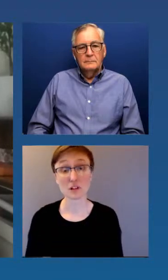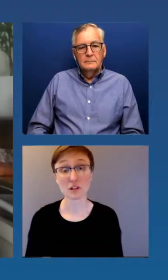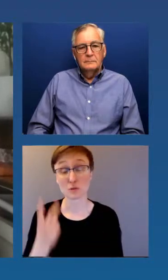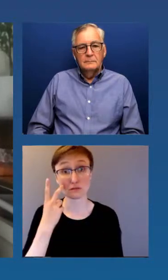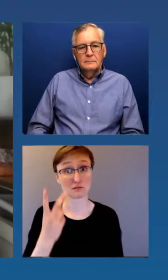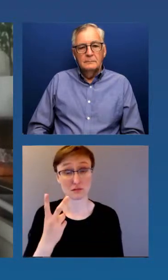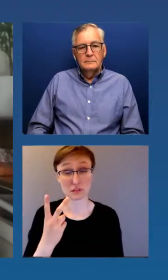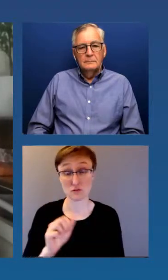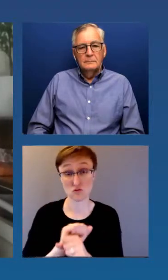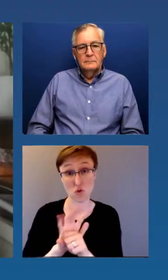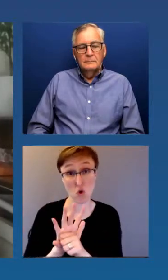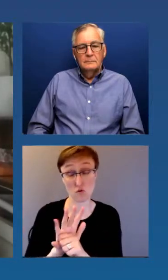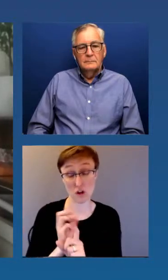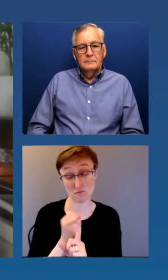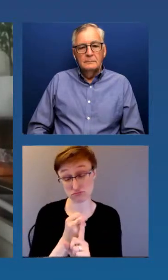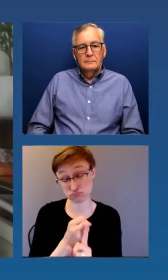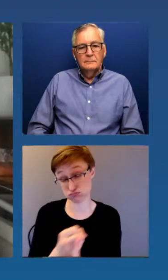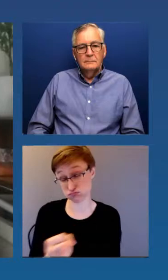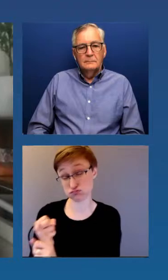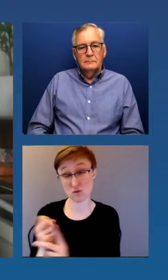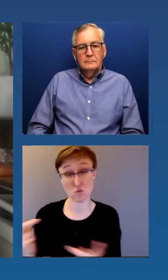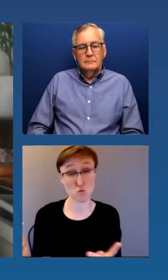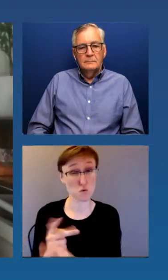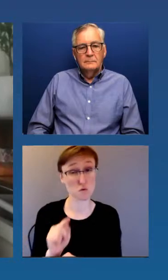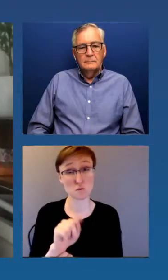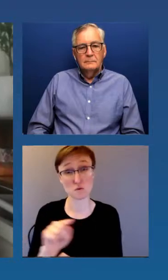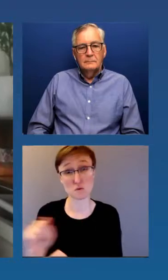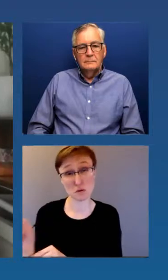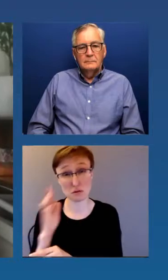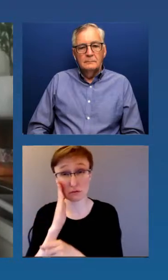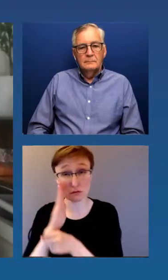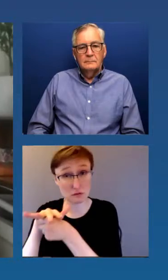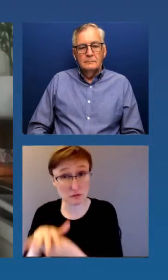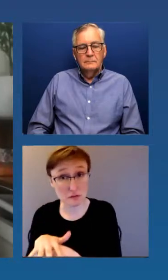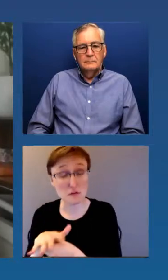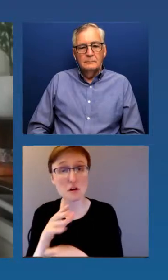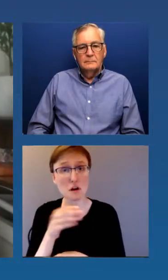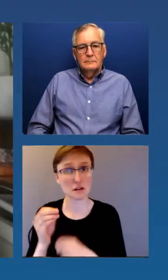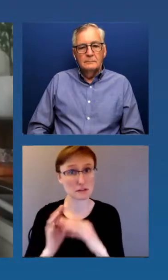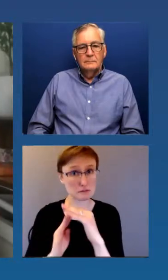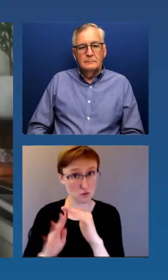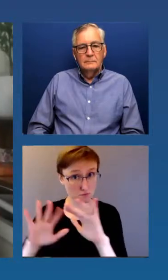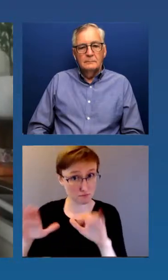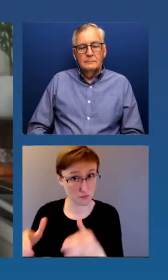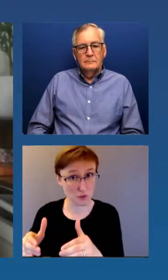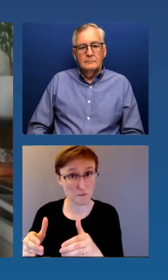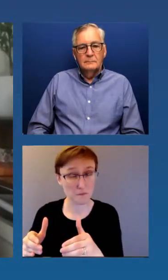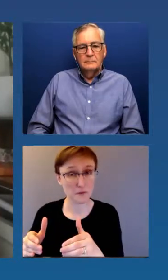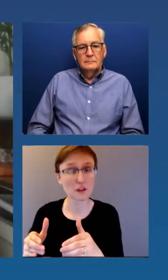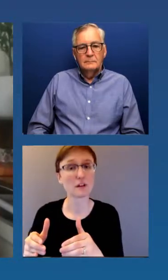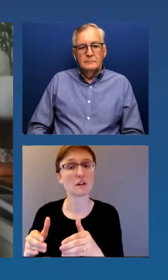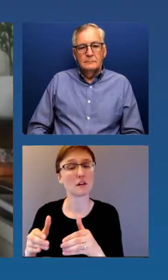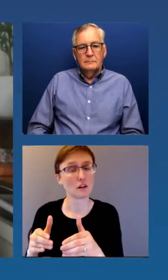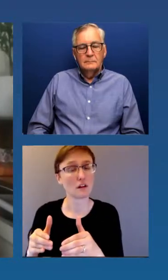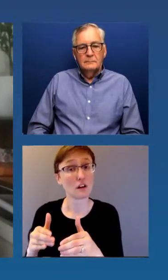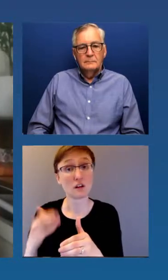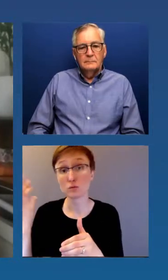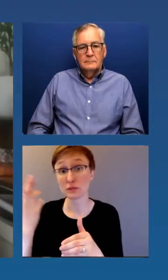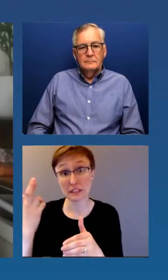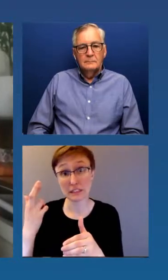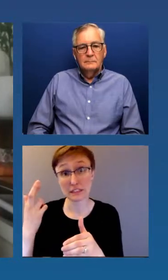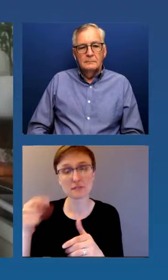impact of COVID-19 on immigrants and racialized populations, as has been mentioned by my colleagues, is rooted in social and